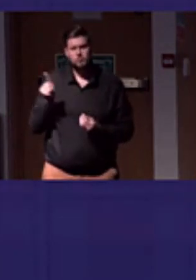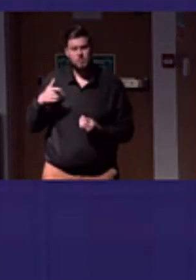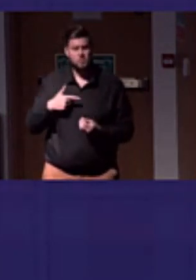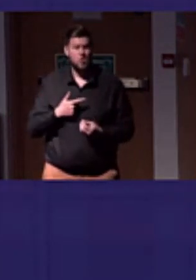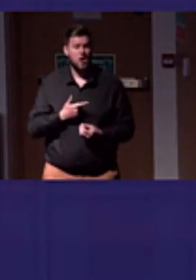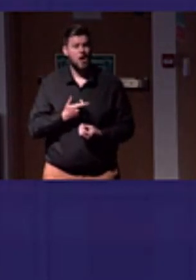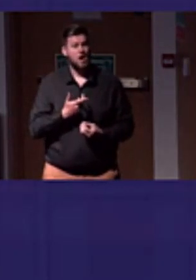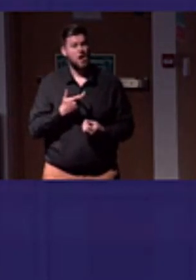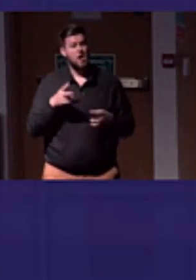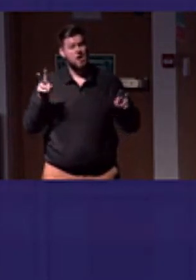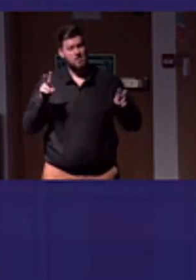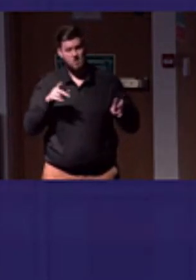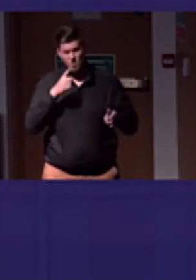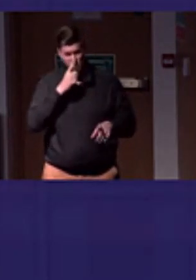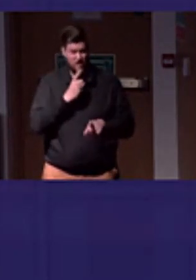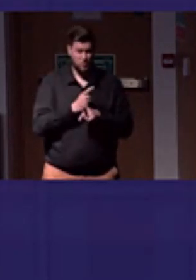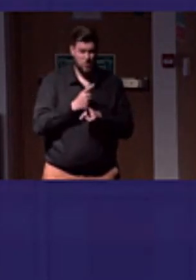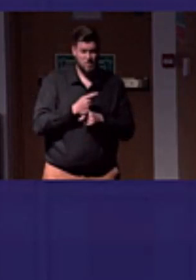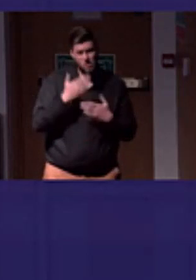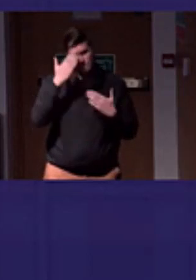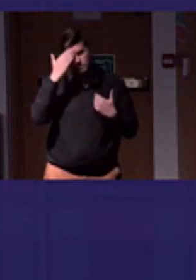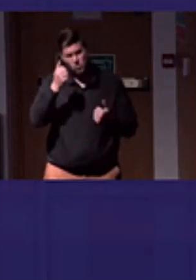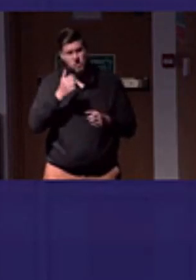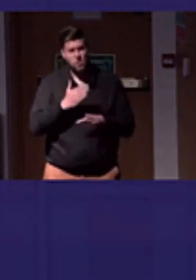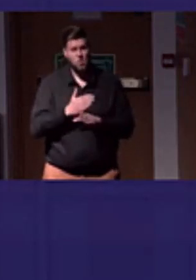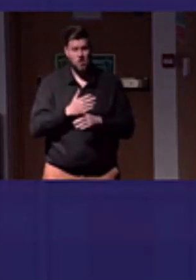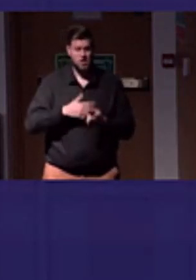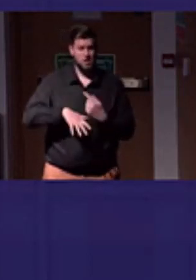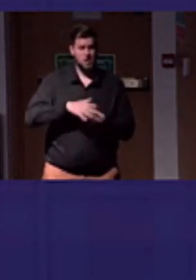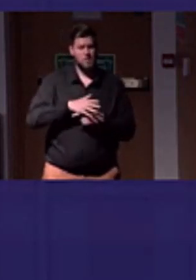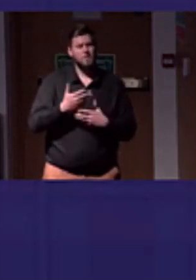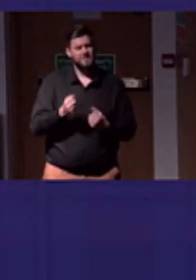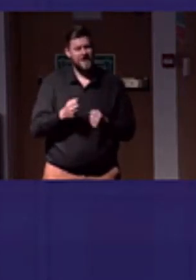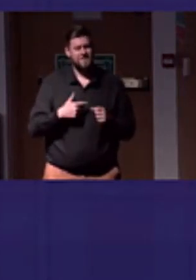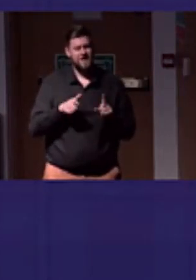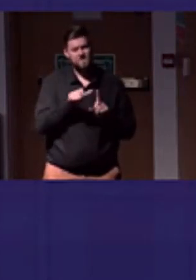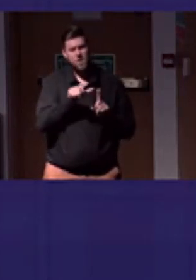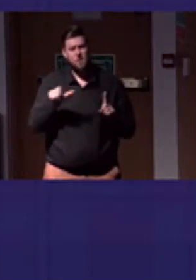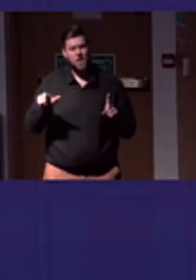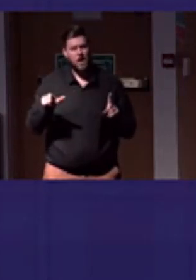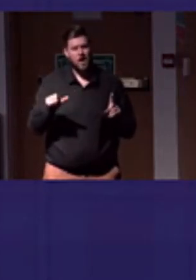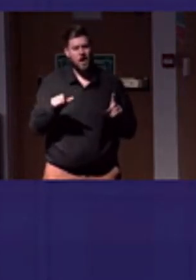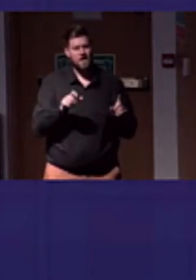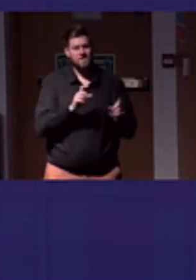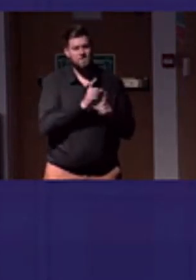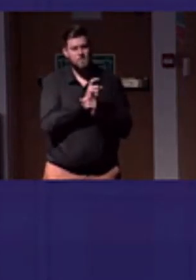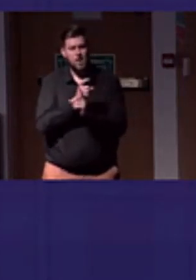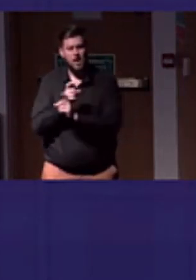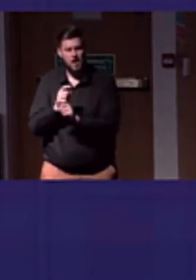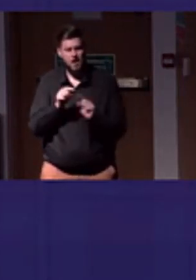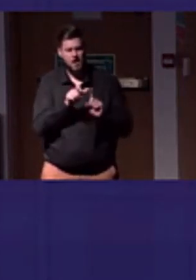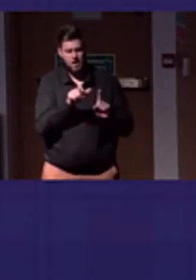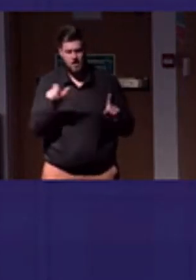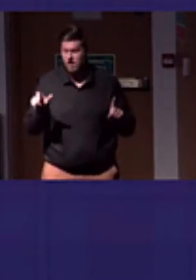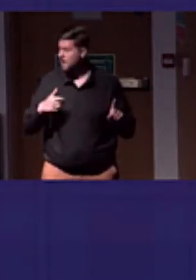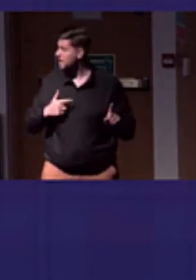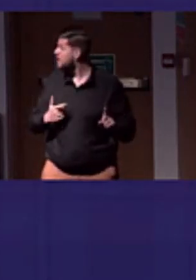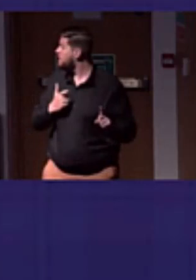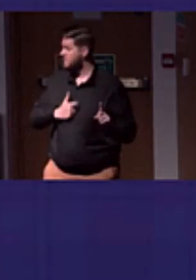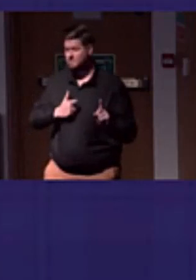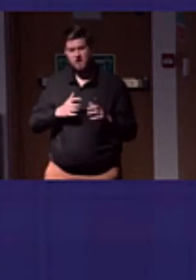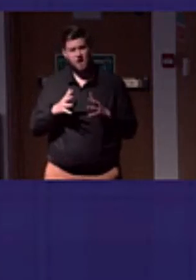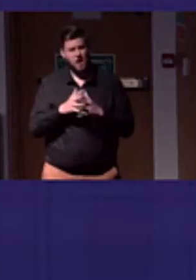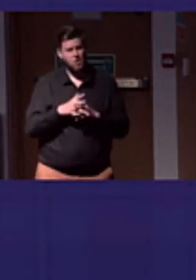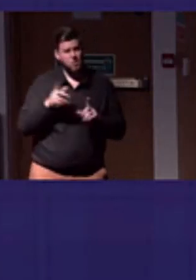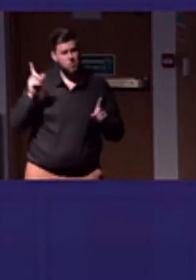mental health at work, but I have a formula for it. So here's how I personally do it. And this